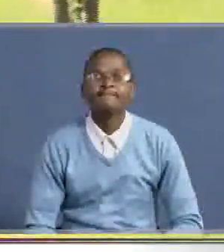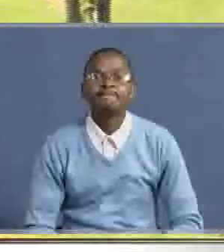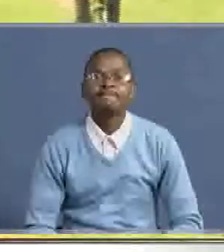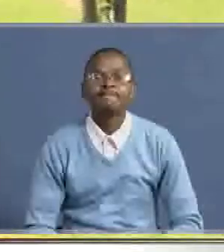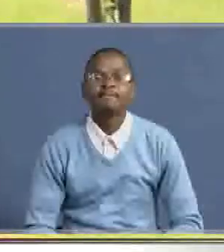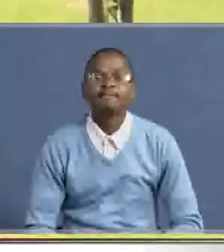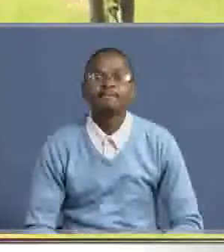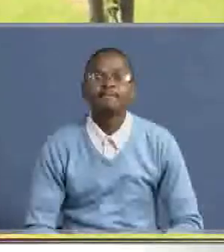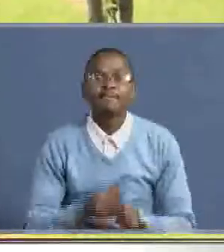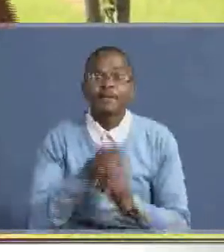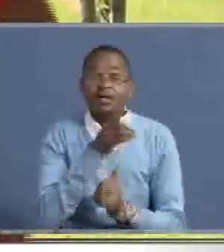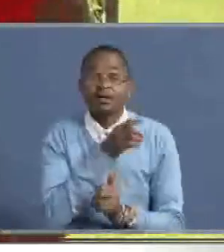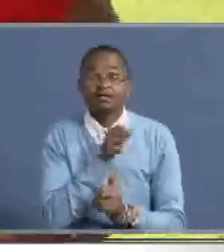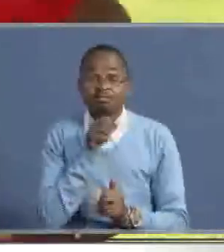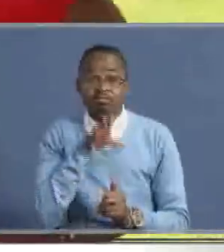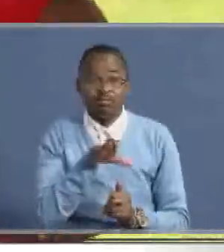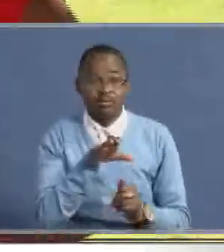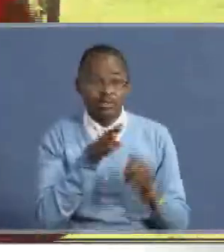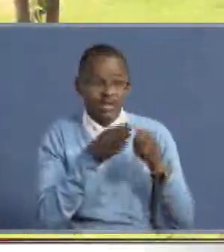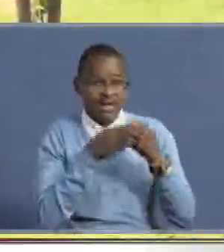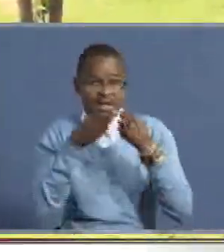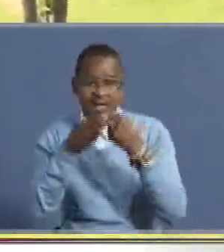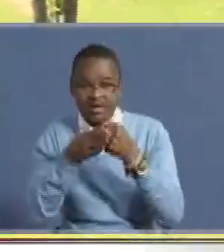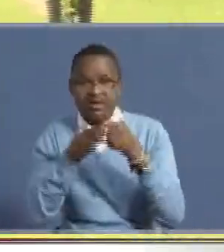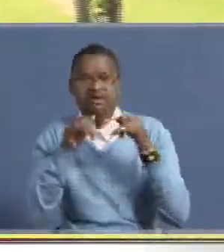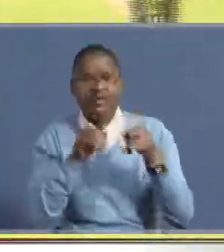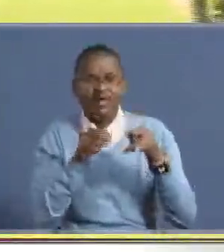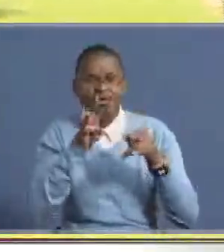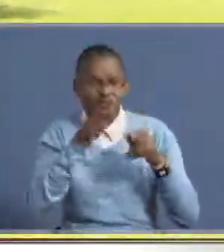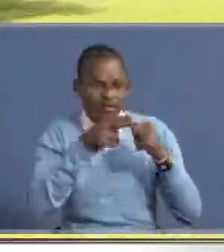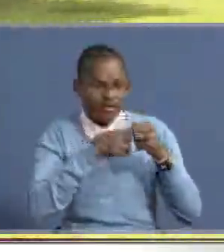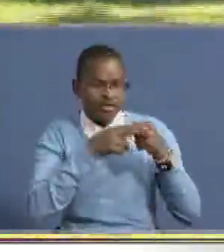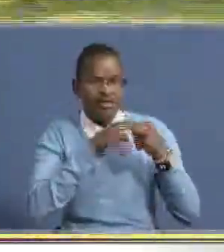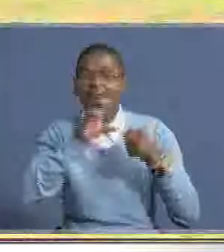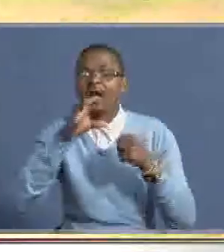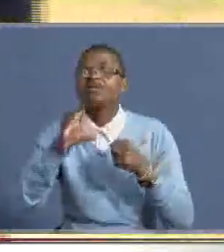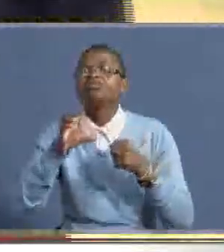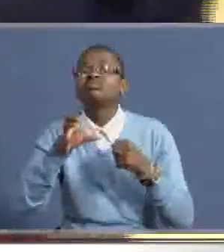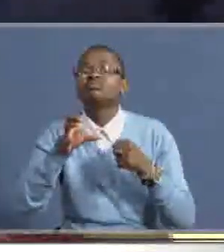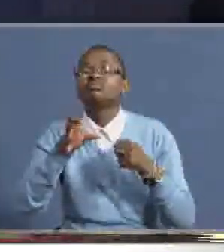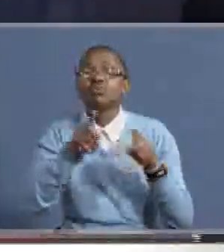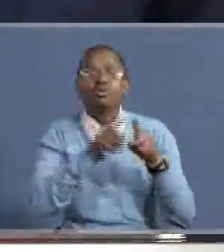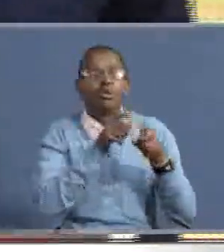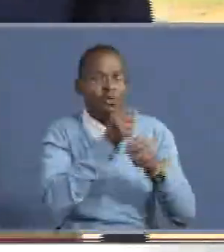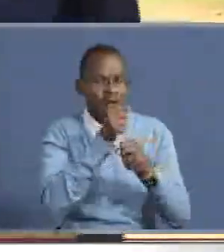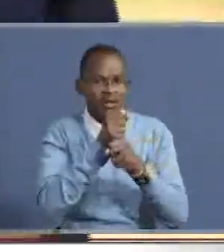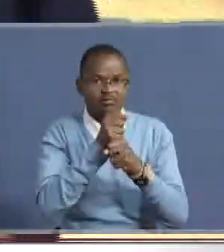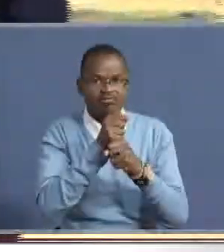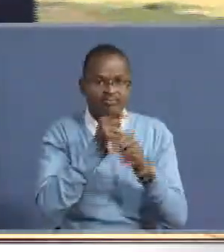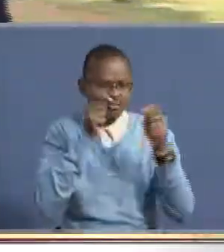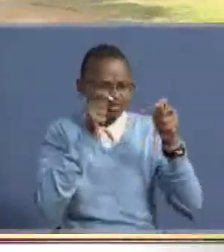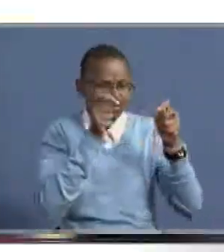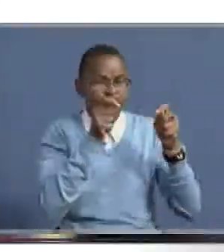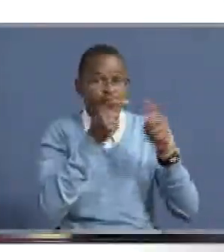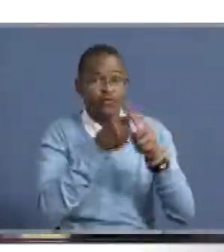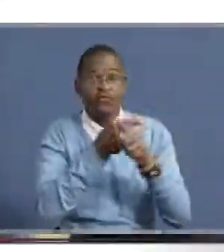The arrival of Dr. Mylin Hernandez and her 99 colleagues spread in all the 47 counties in the country was met with storms of protest from their